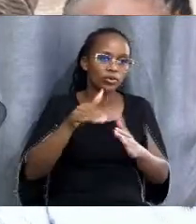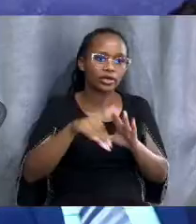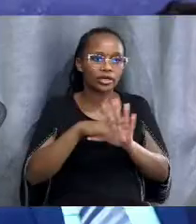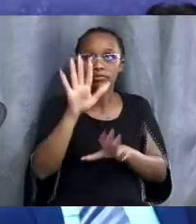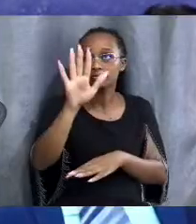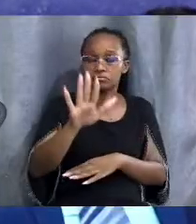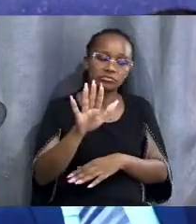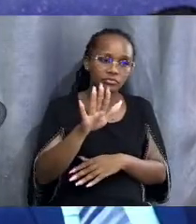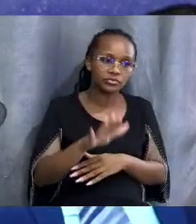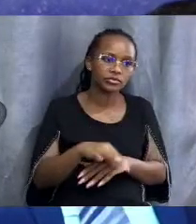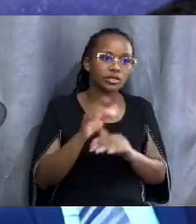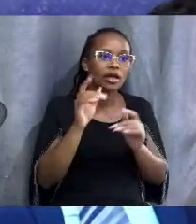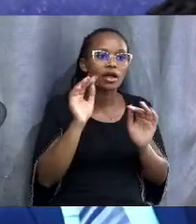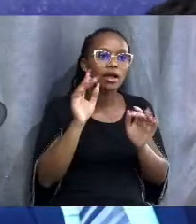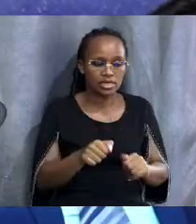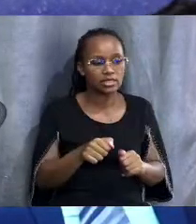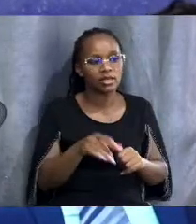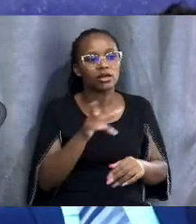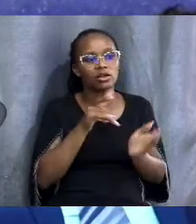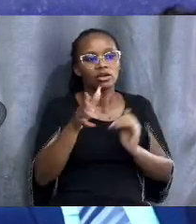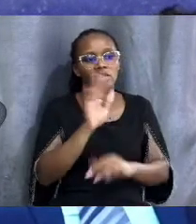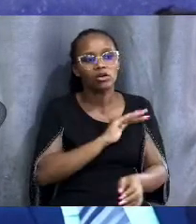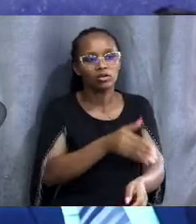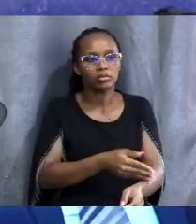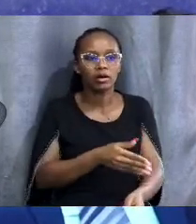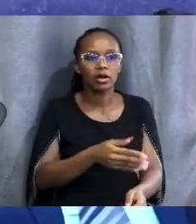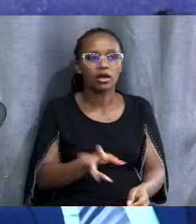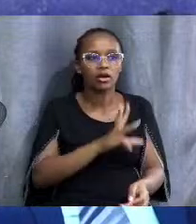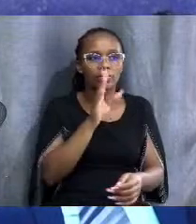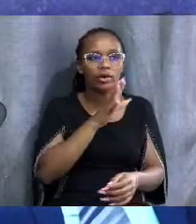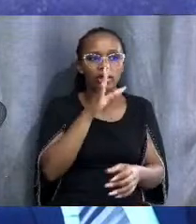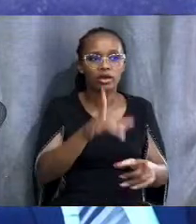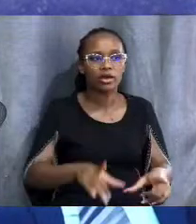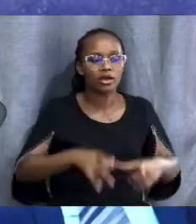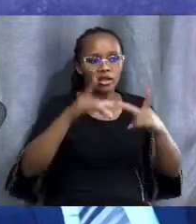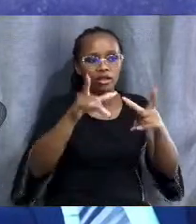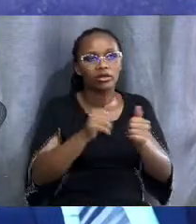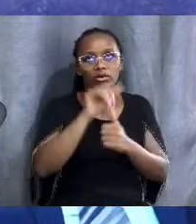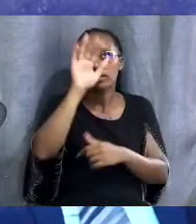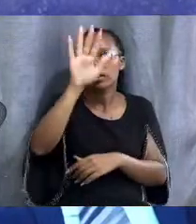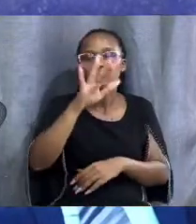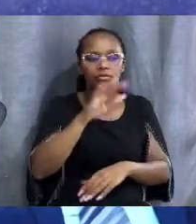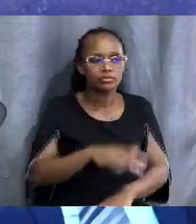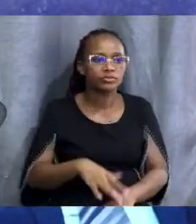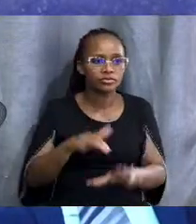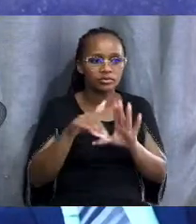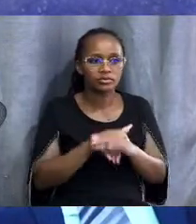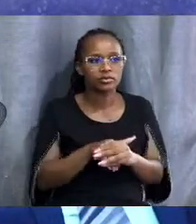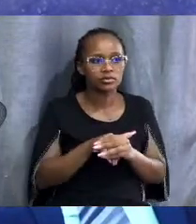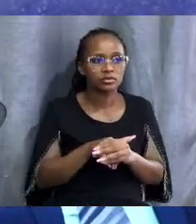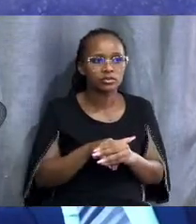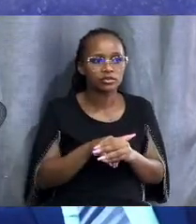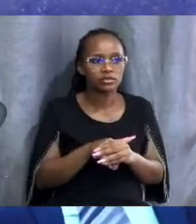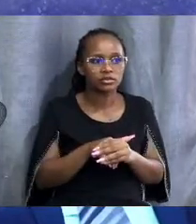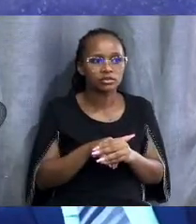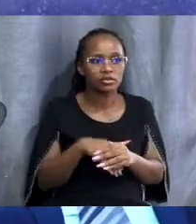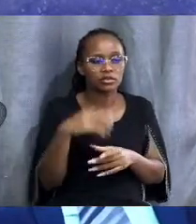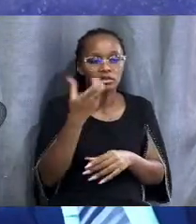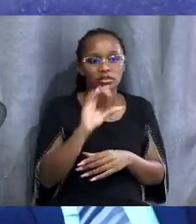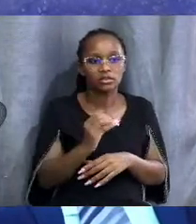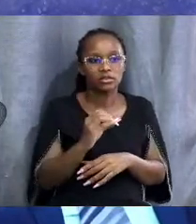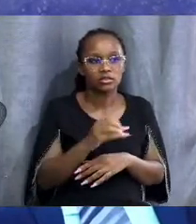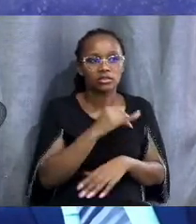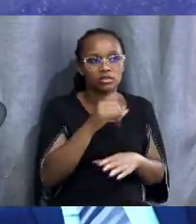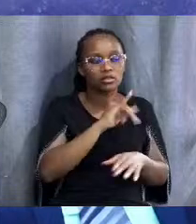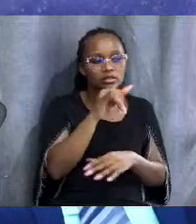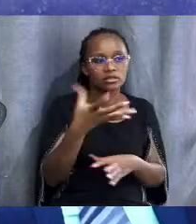him, yet God's power, we will live with him in dealing with you. So he